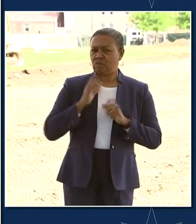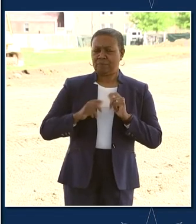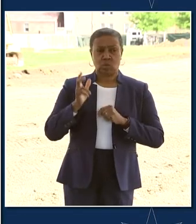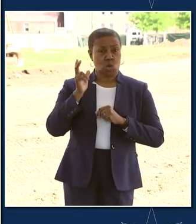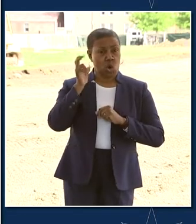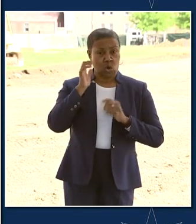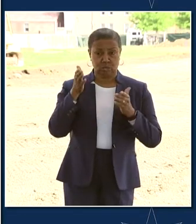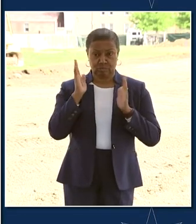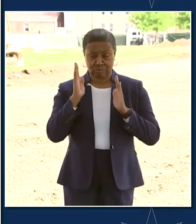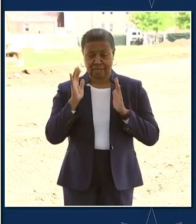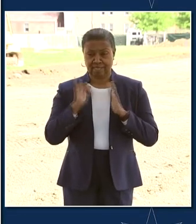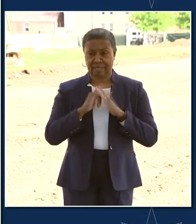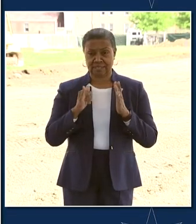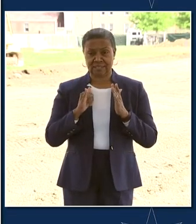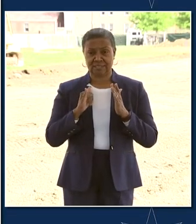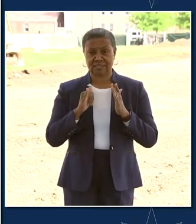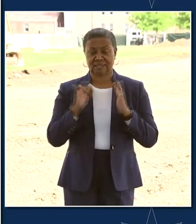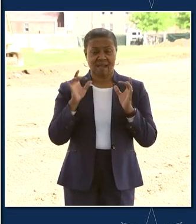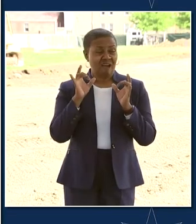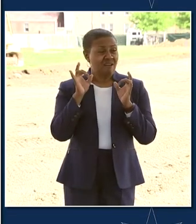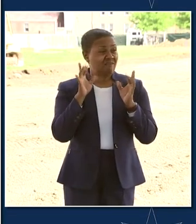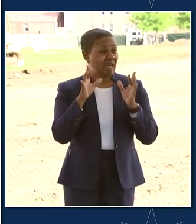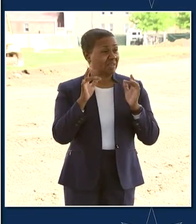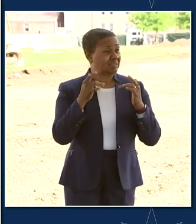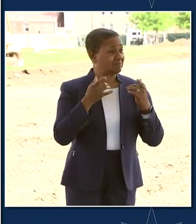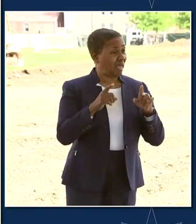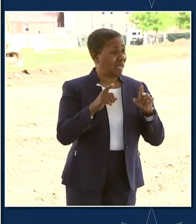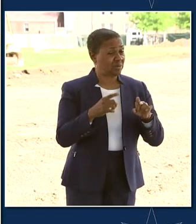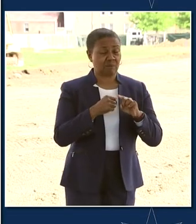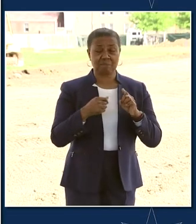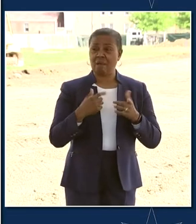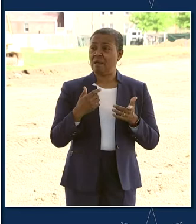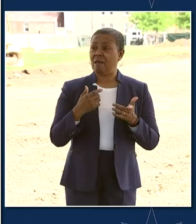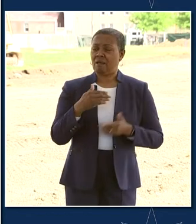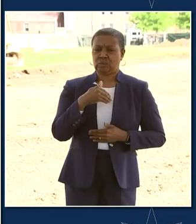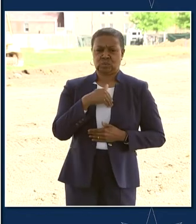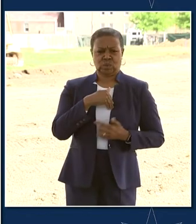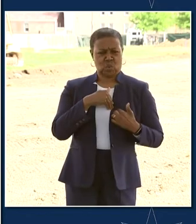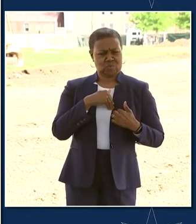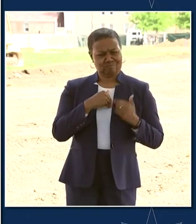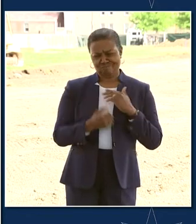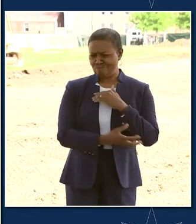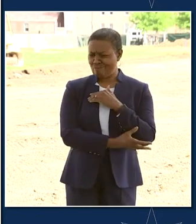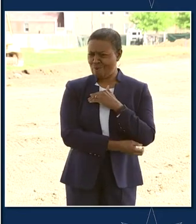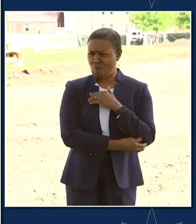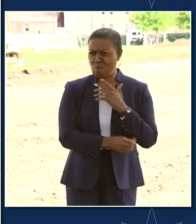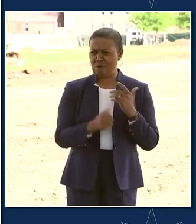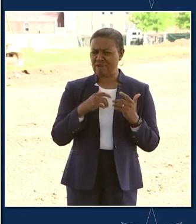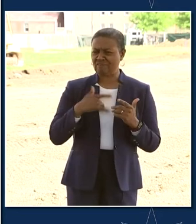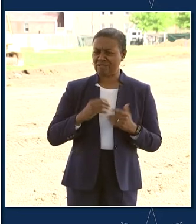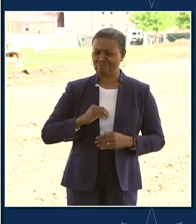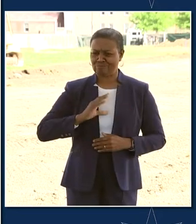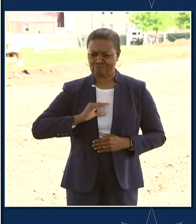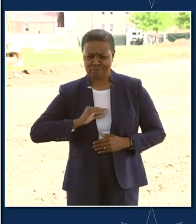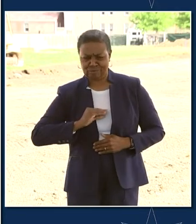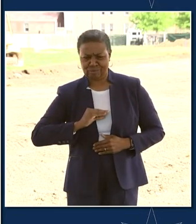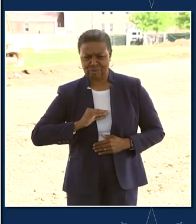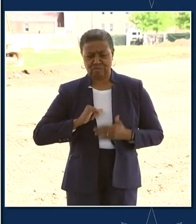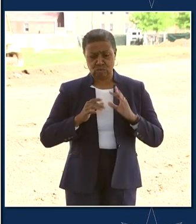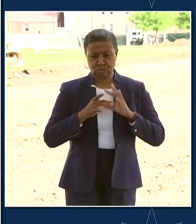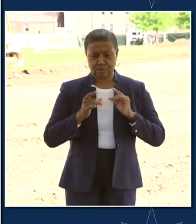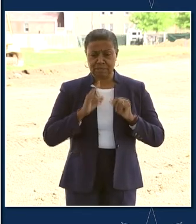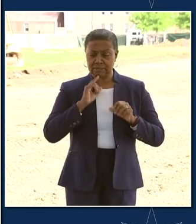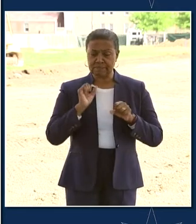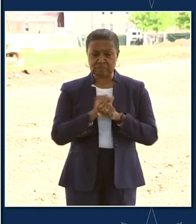heard, which is violence arises from a poverty of the soul. I think truer words could not be